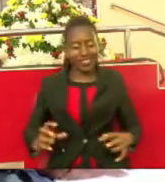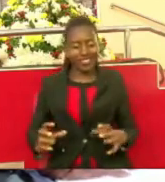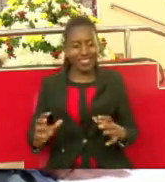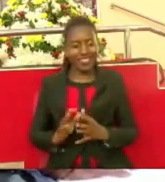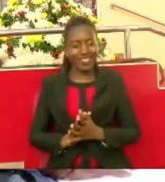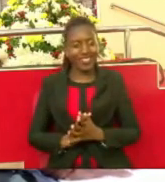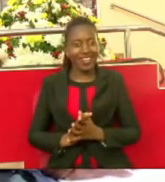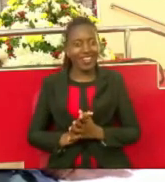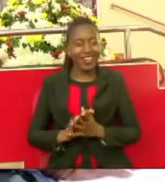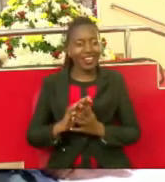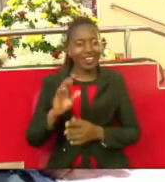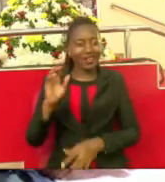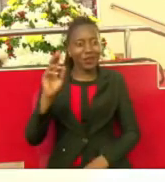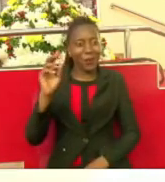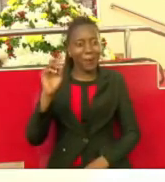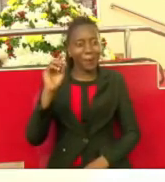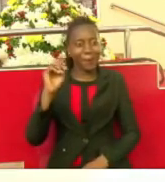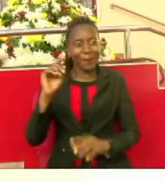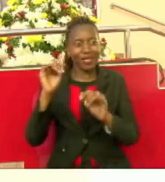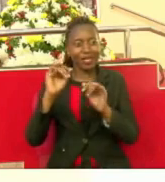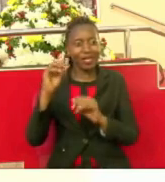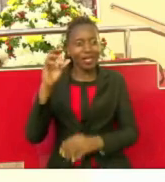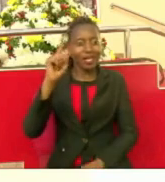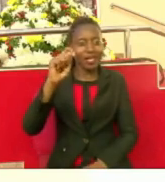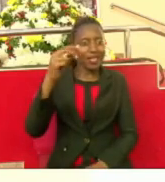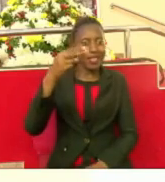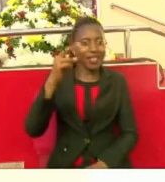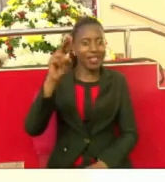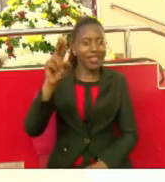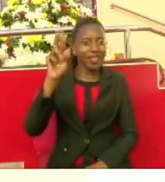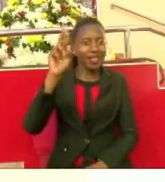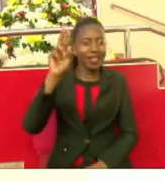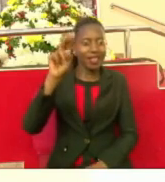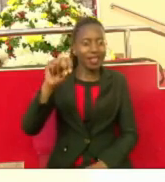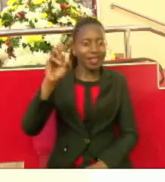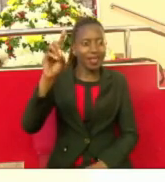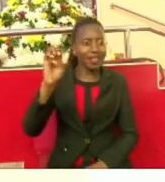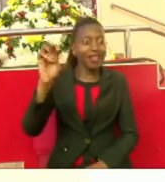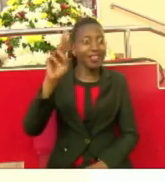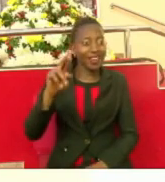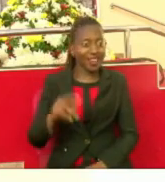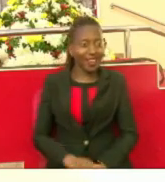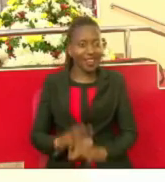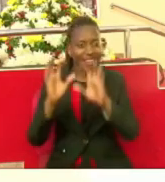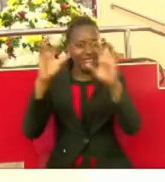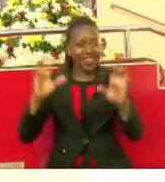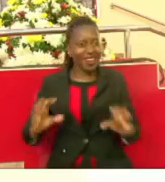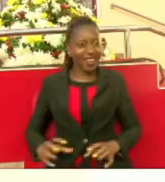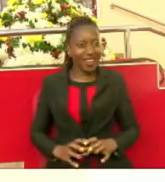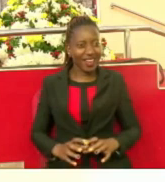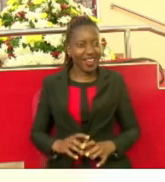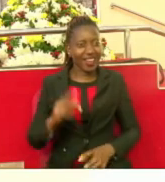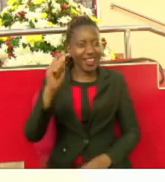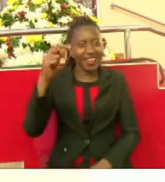form 4. Ilikuwa ni kidato cha. And the reason she said that is because I was not really reading when everybody is seeing. Sababu asema hivyo ni kwa sababu